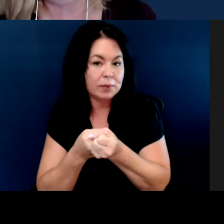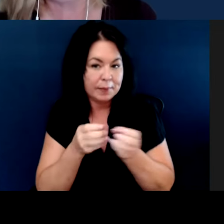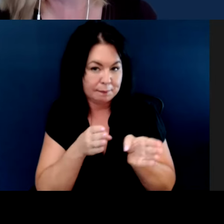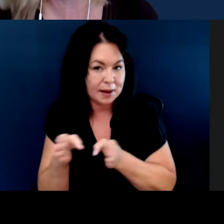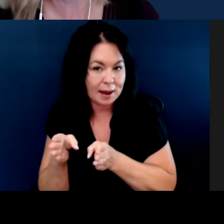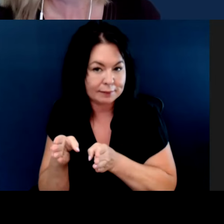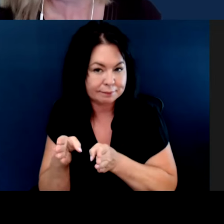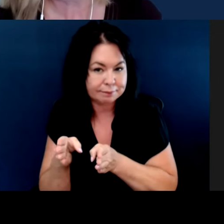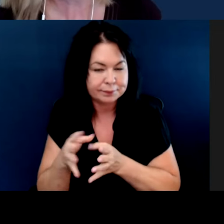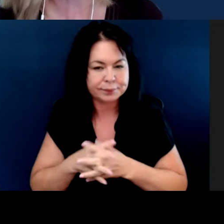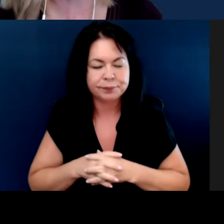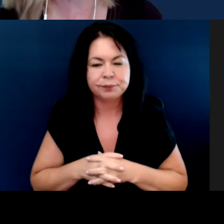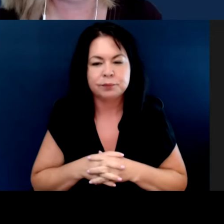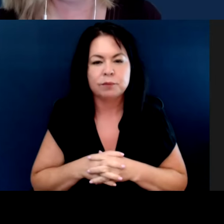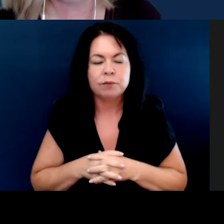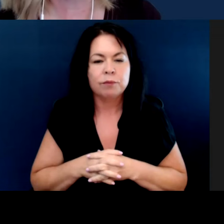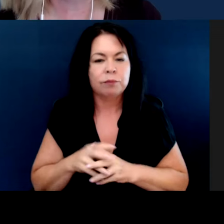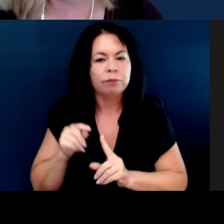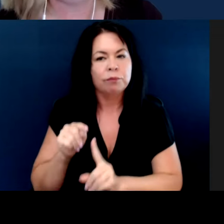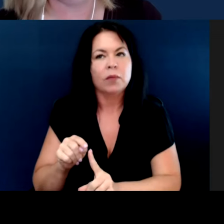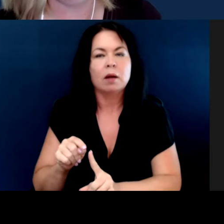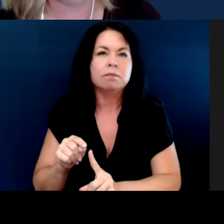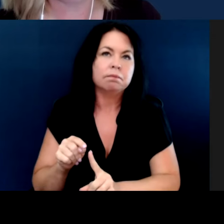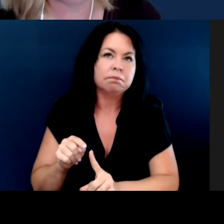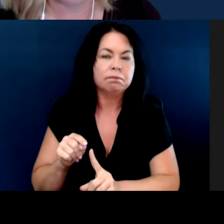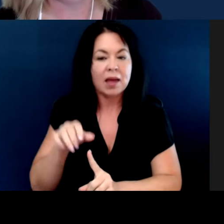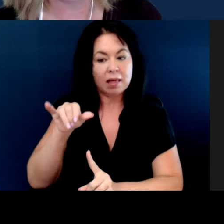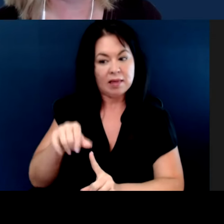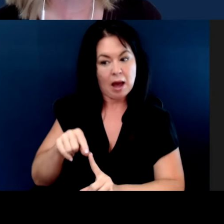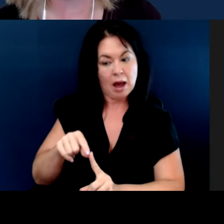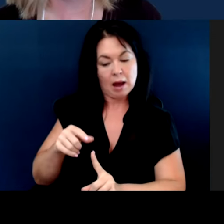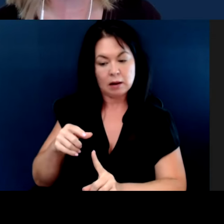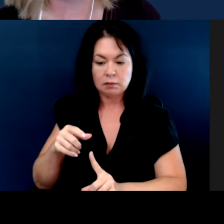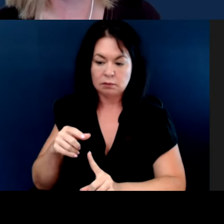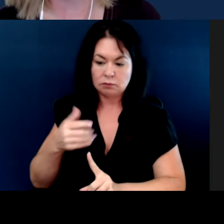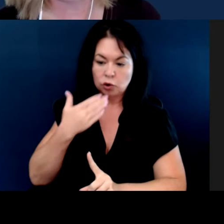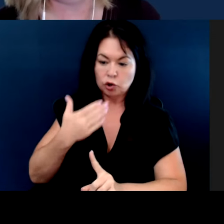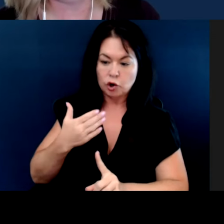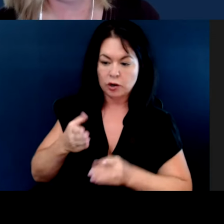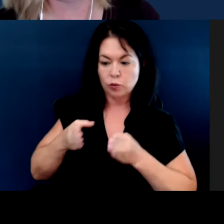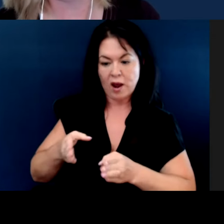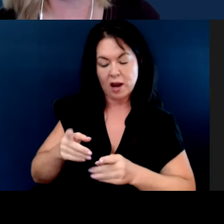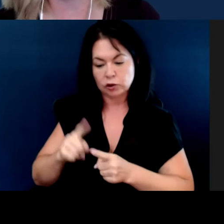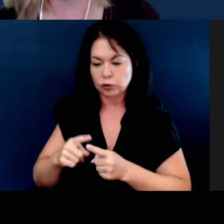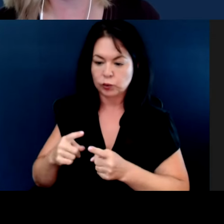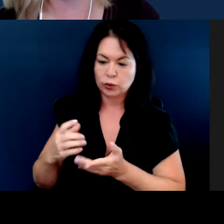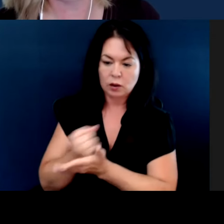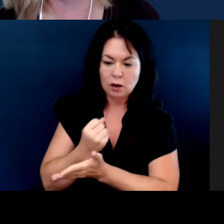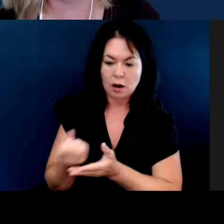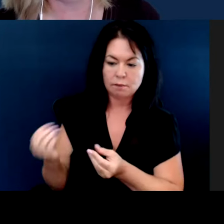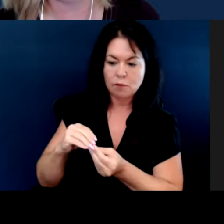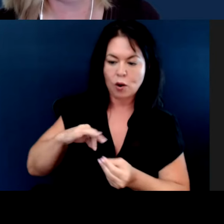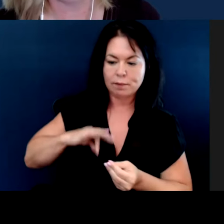supplement plan. It's not a way to get benefits. It's a way to help pay for your